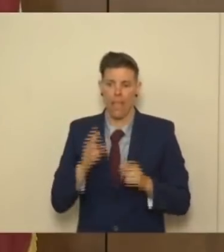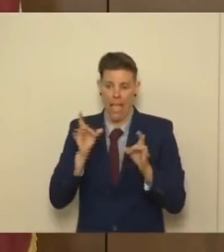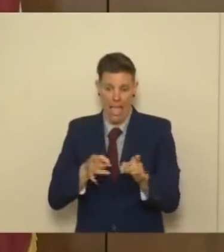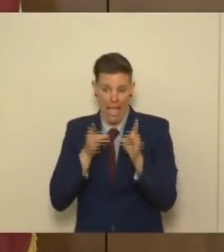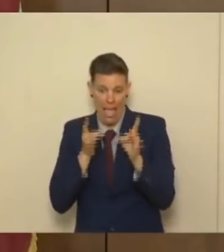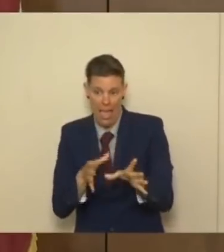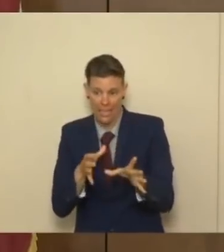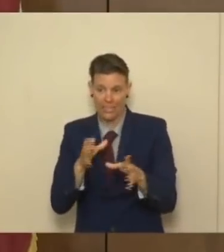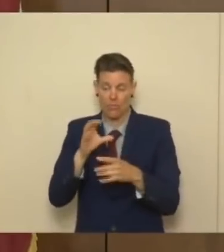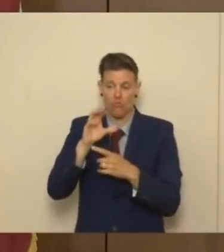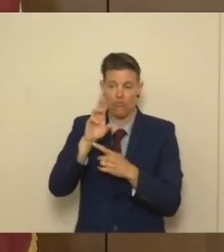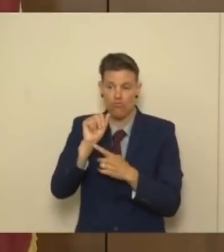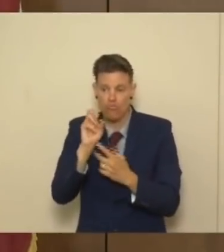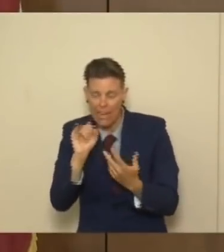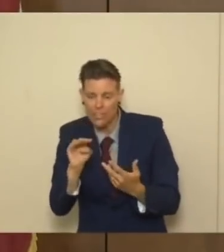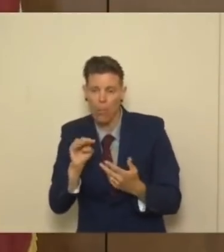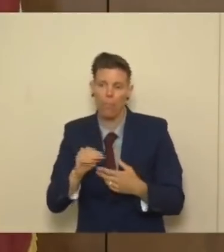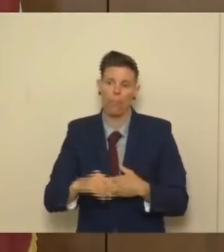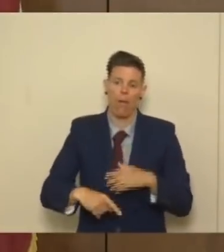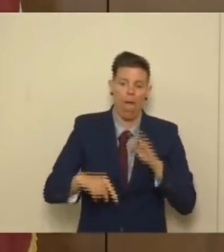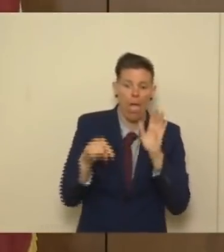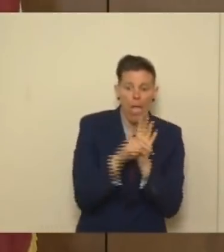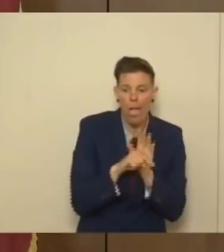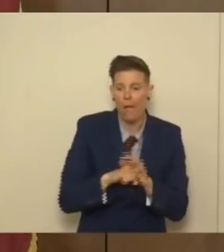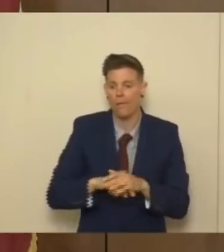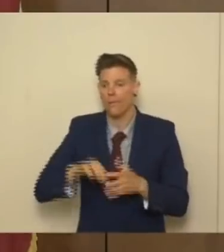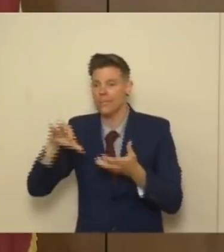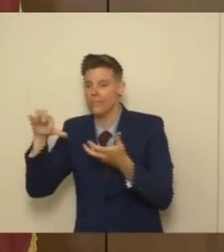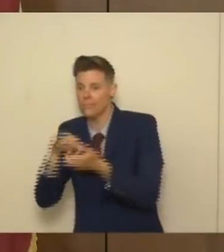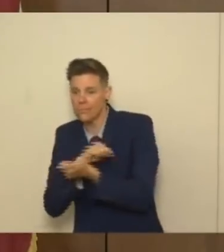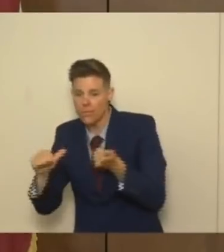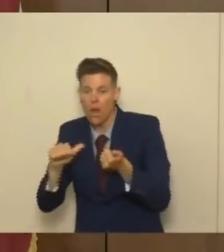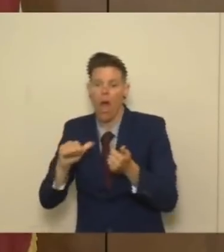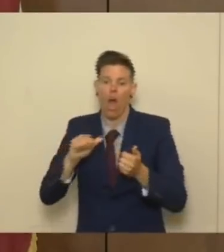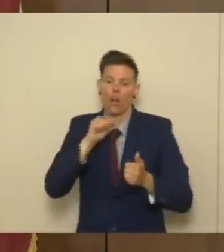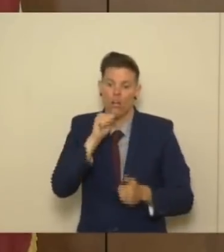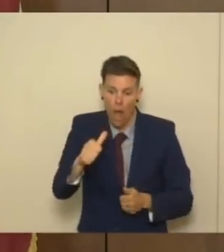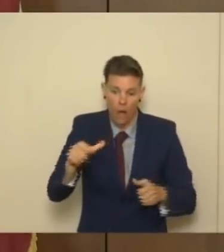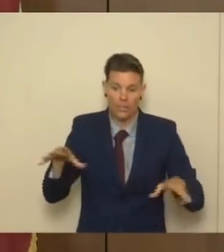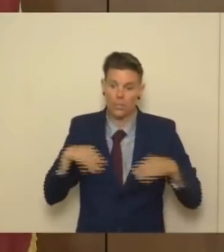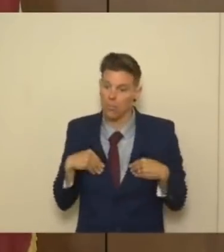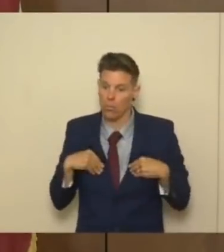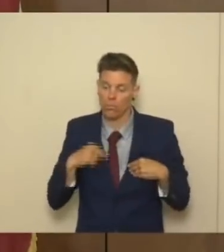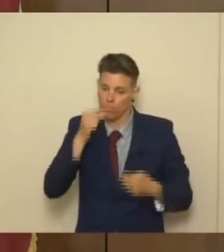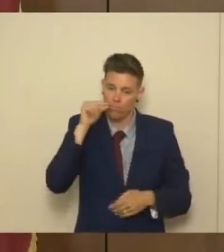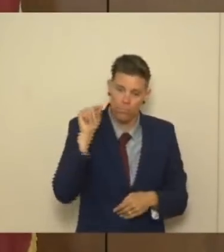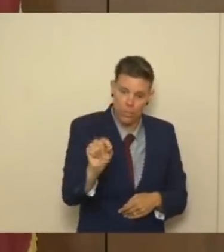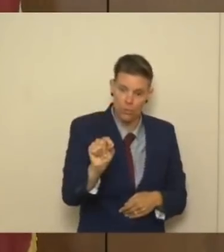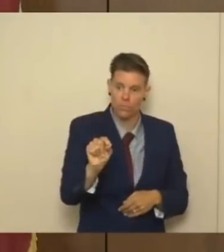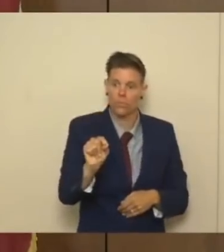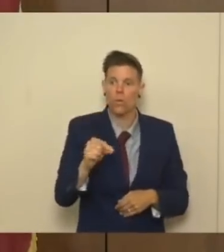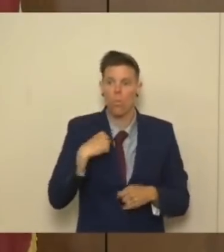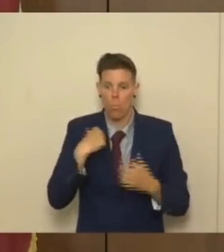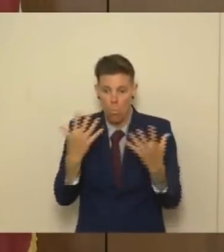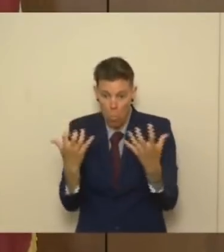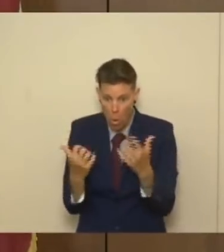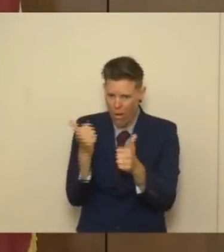behavior in this state. I will do everything in my power to keep everyone safe. So it's a good idea. That's why